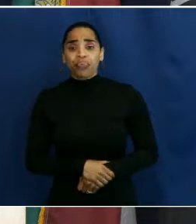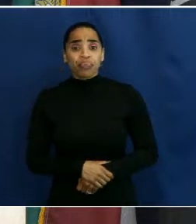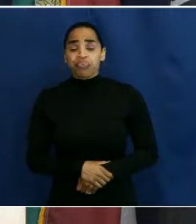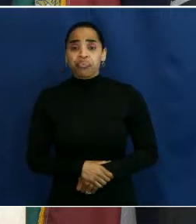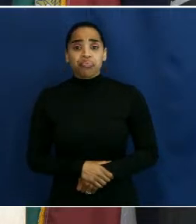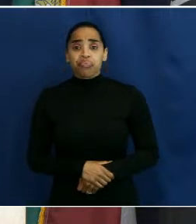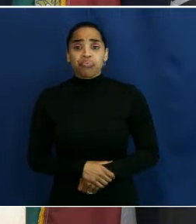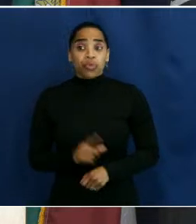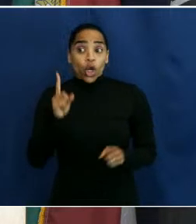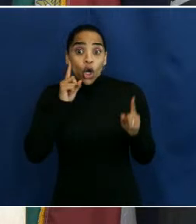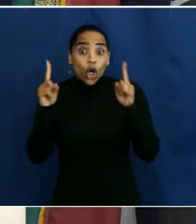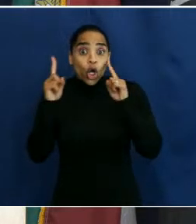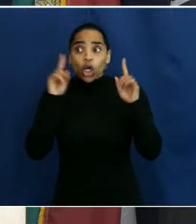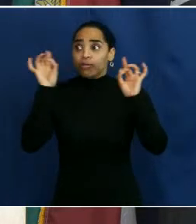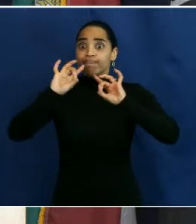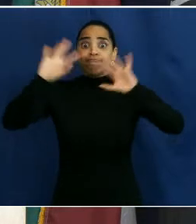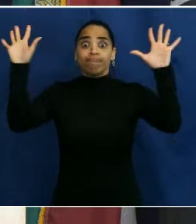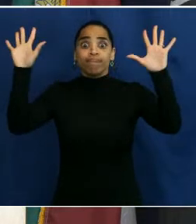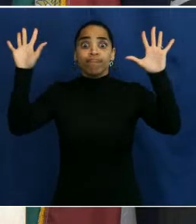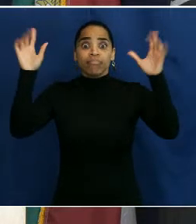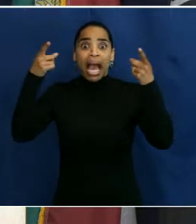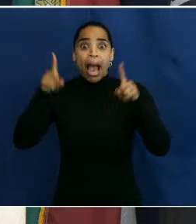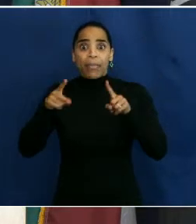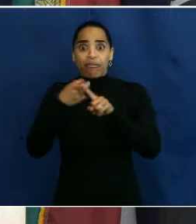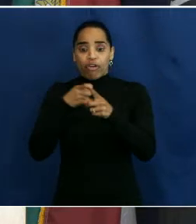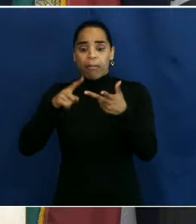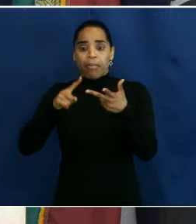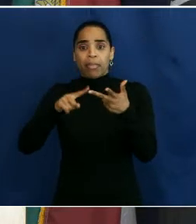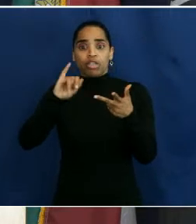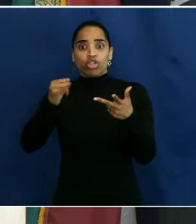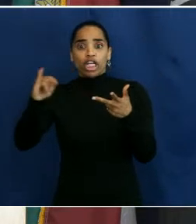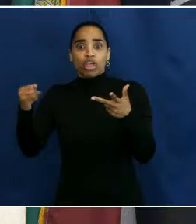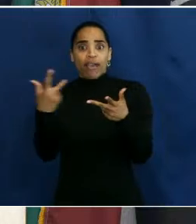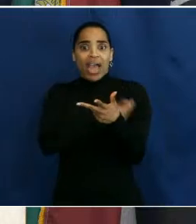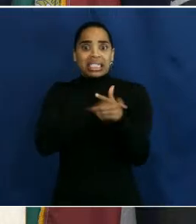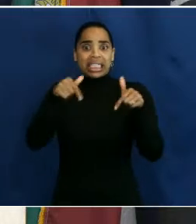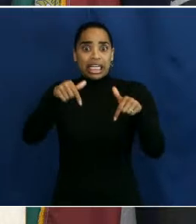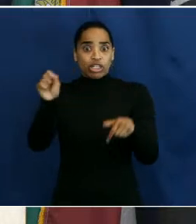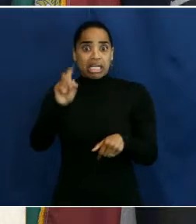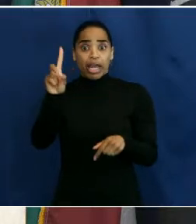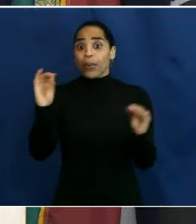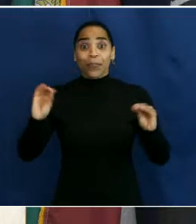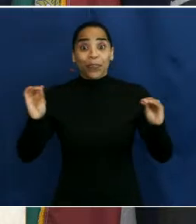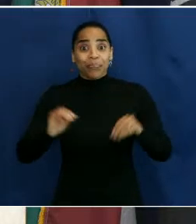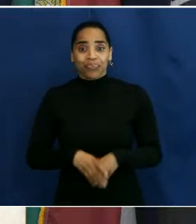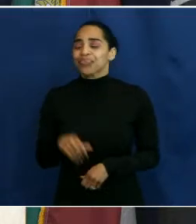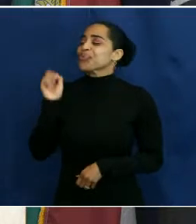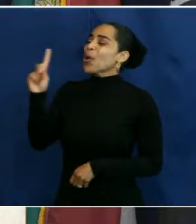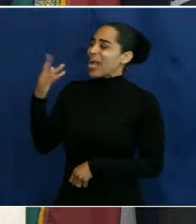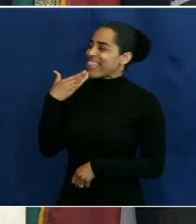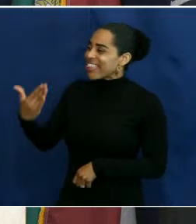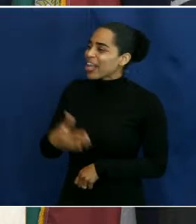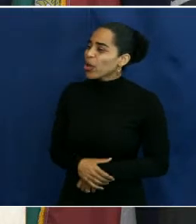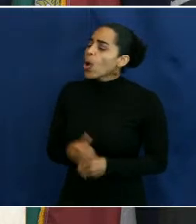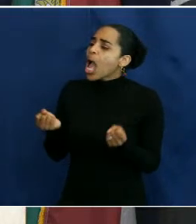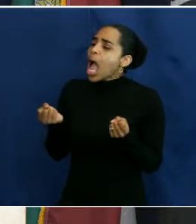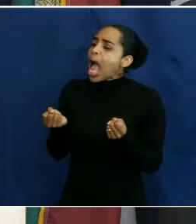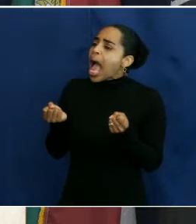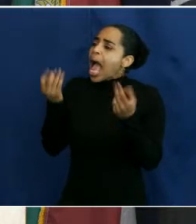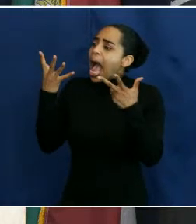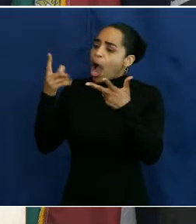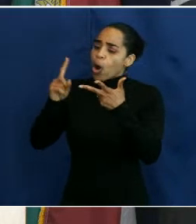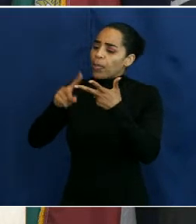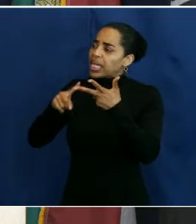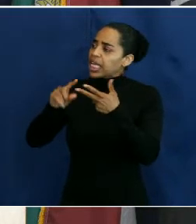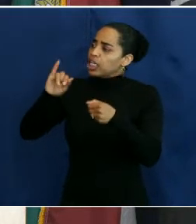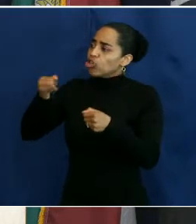Yeah, we're not aware of any adverse reactions to J&J from San Diego County. Okay, thank you. And then how many Johnson & Johnson vaccines